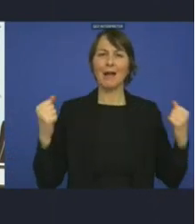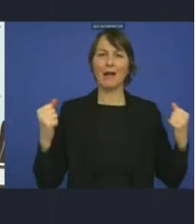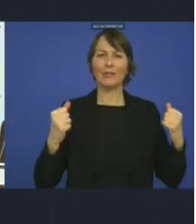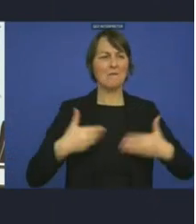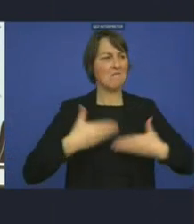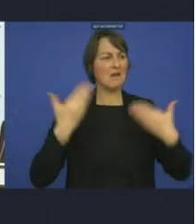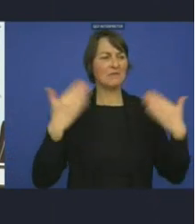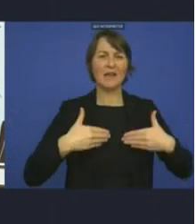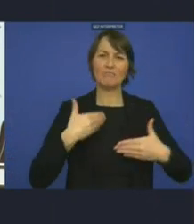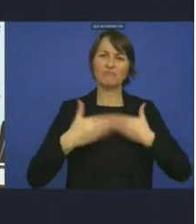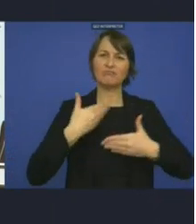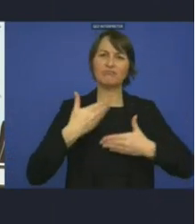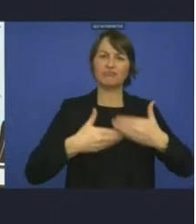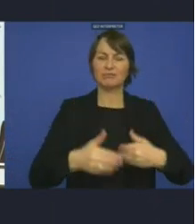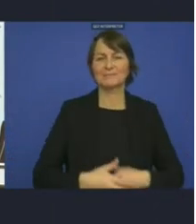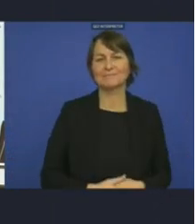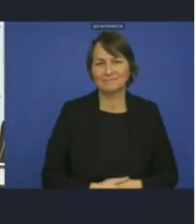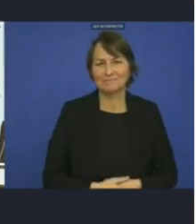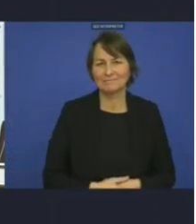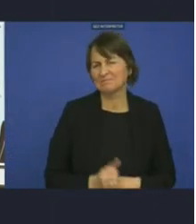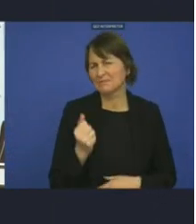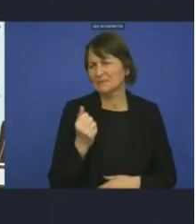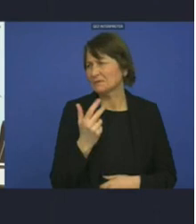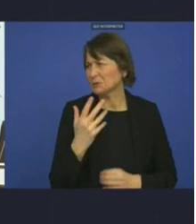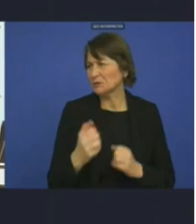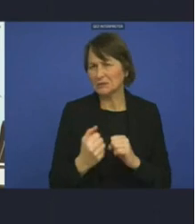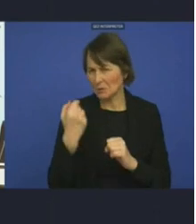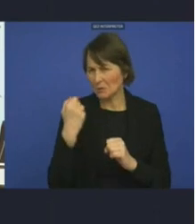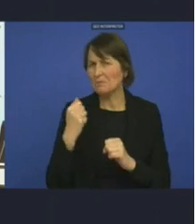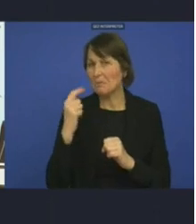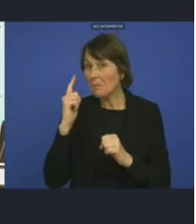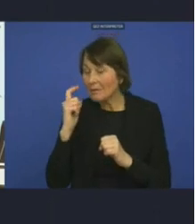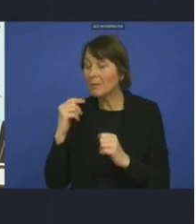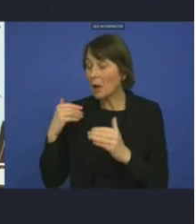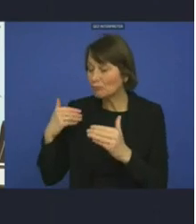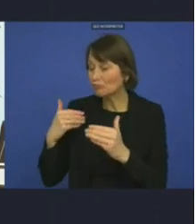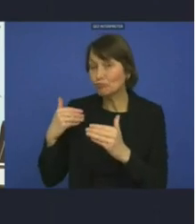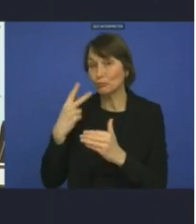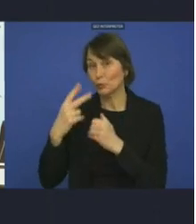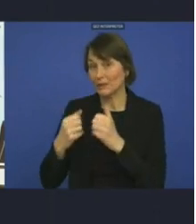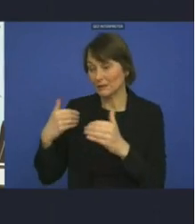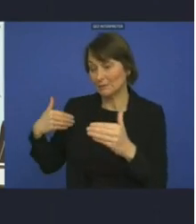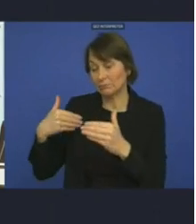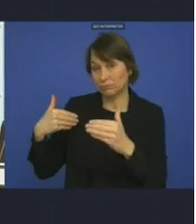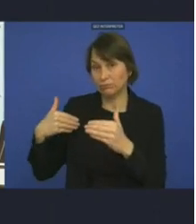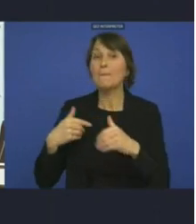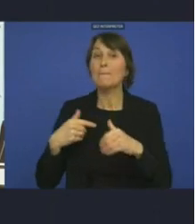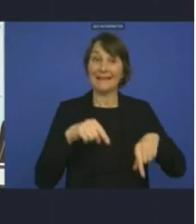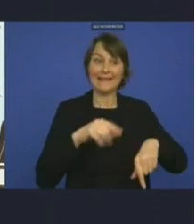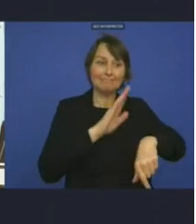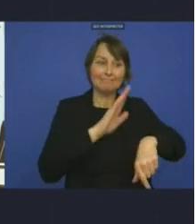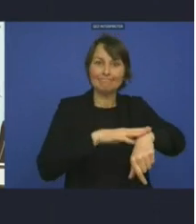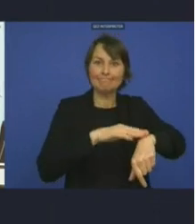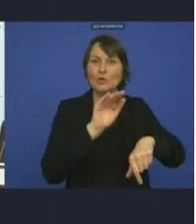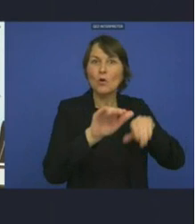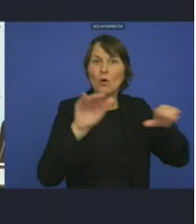ran a few years ago, but in also last 2 years. However, this call is somehow different. It is